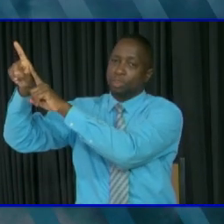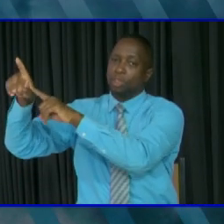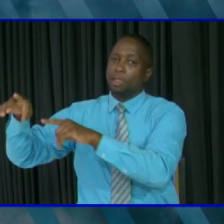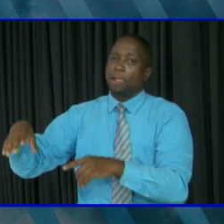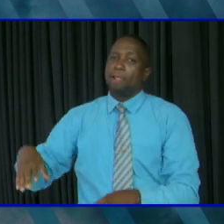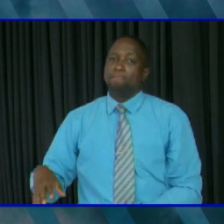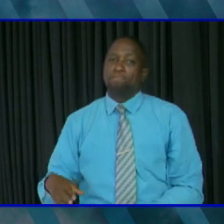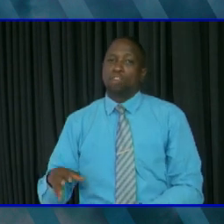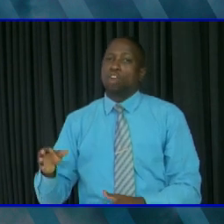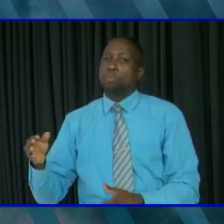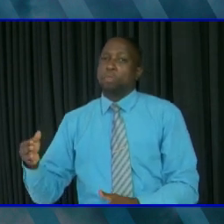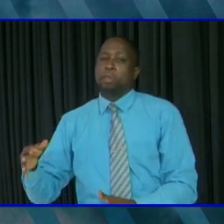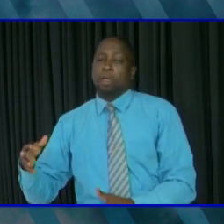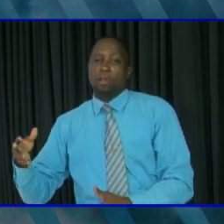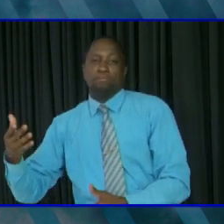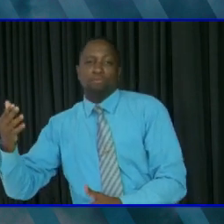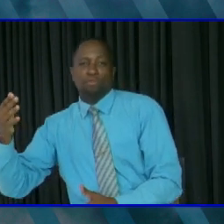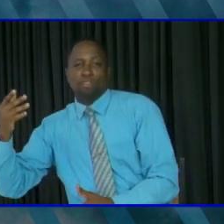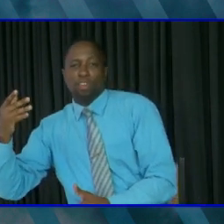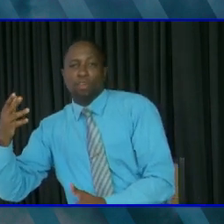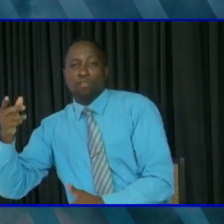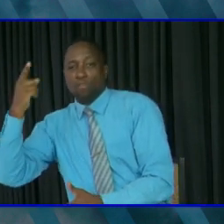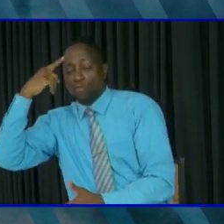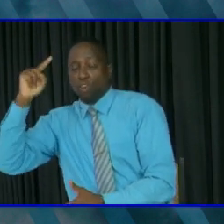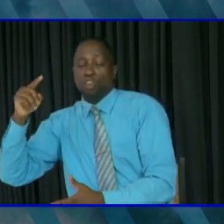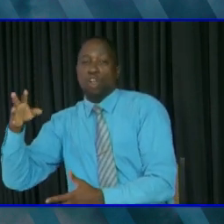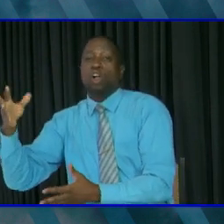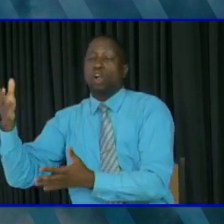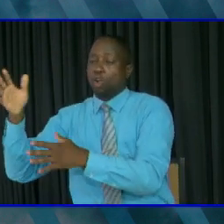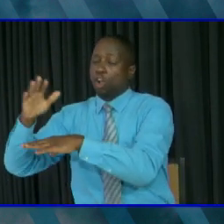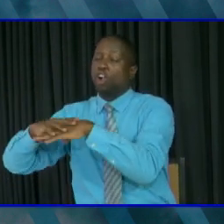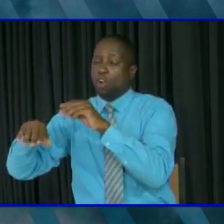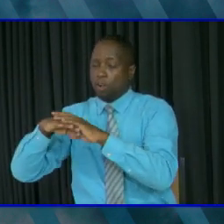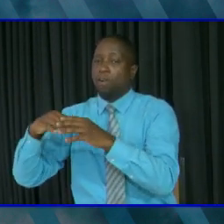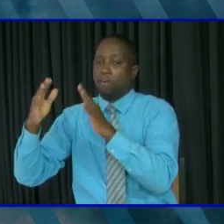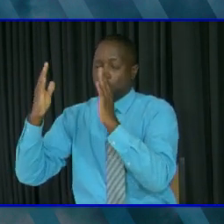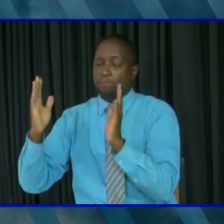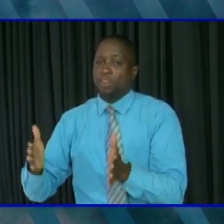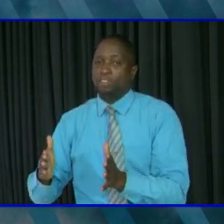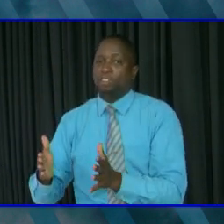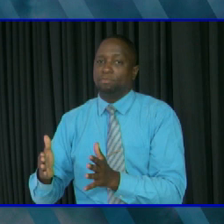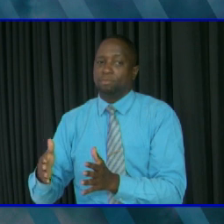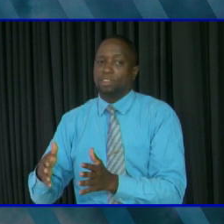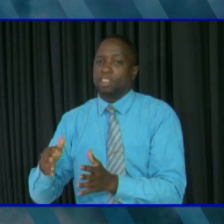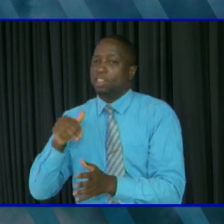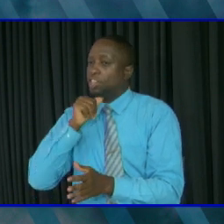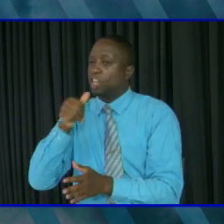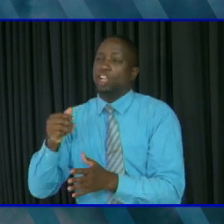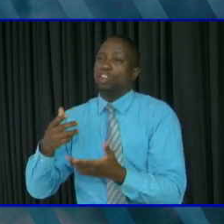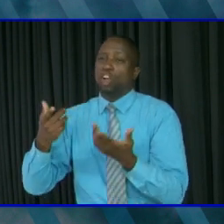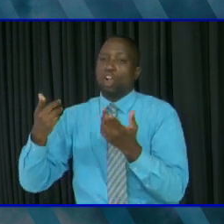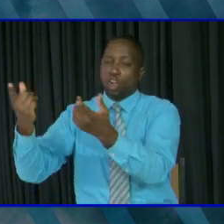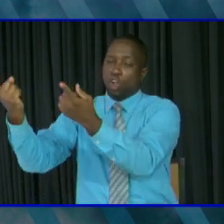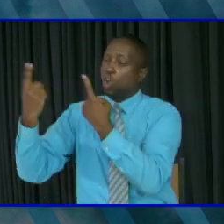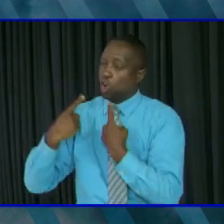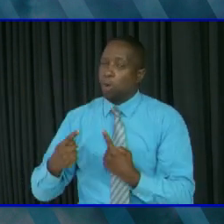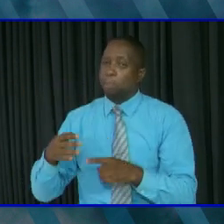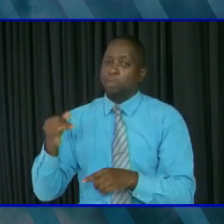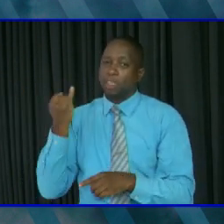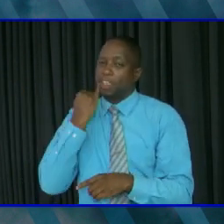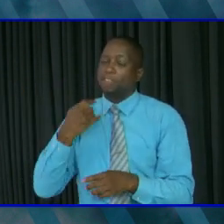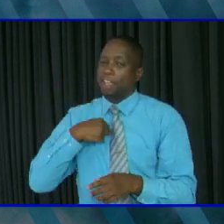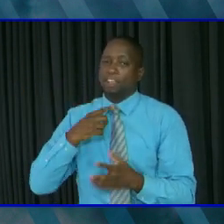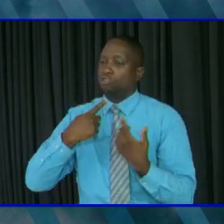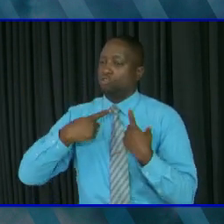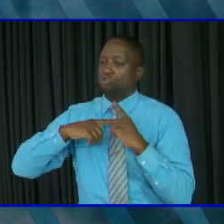not come unto you. But if I depart, I will send him unto you. And when he is come, he will